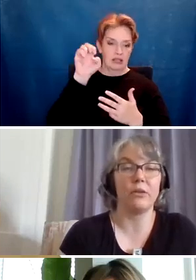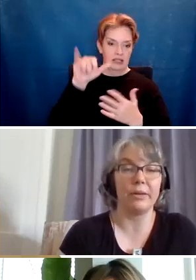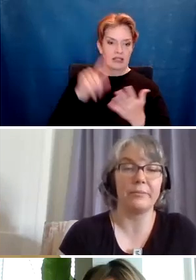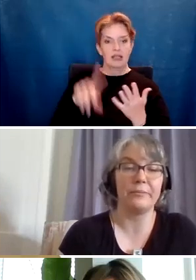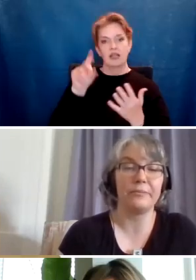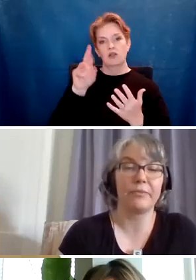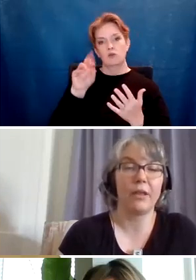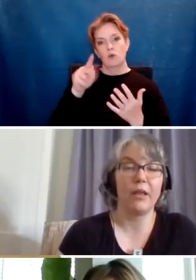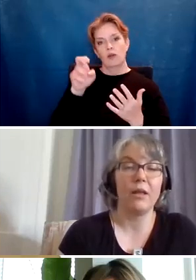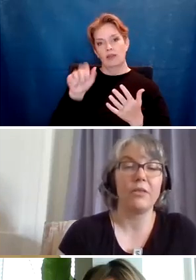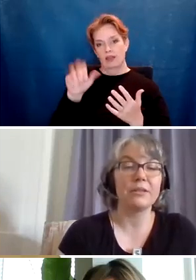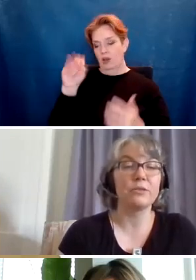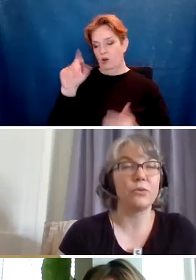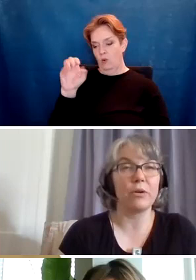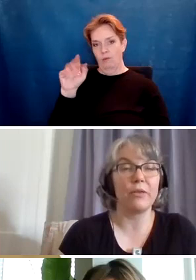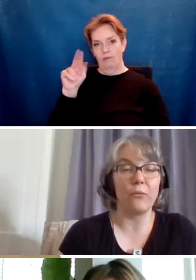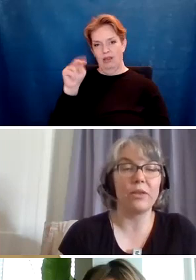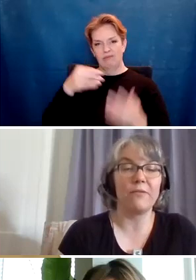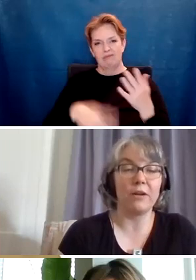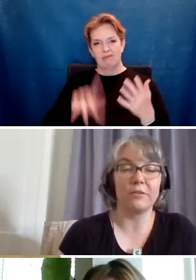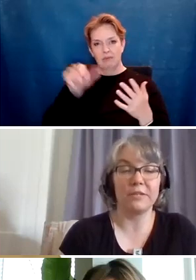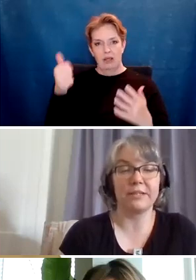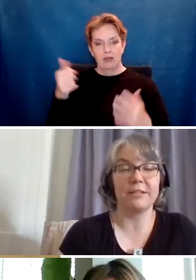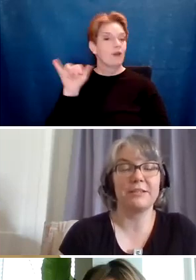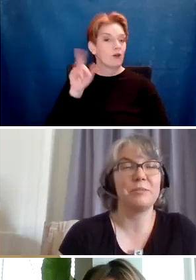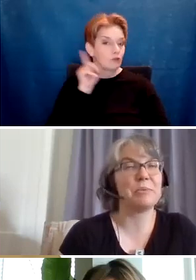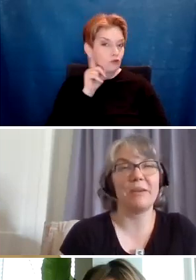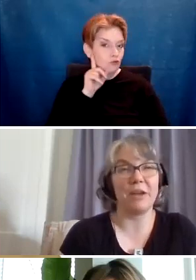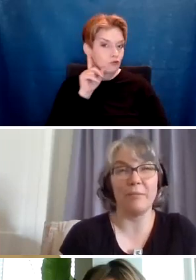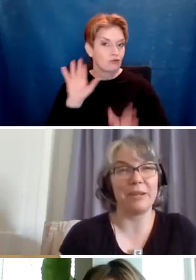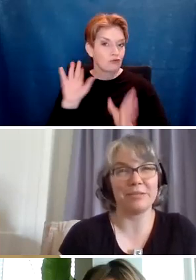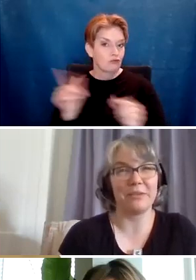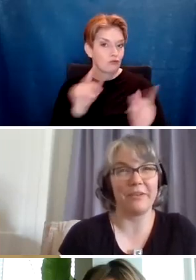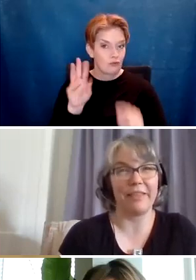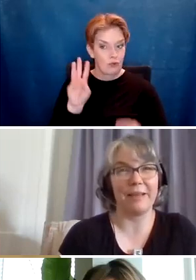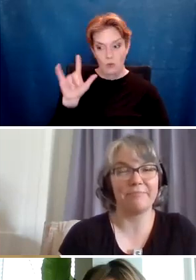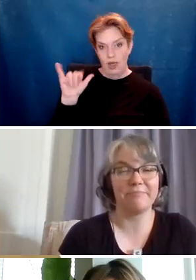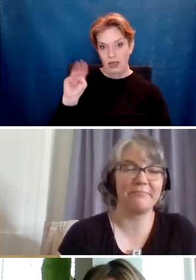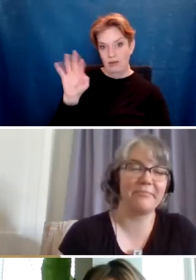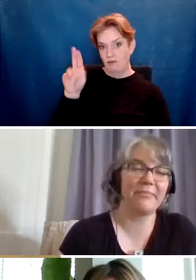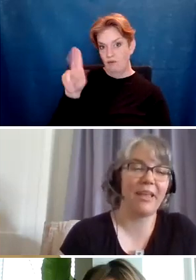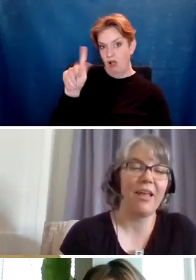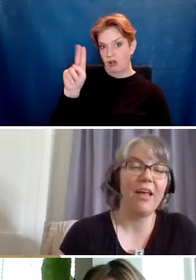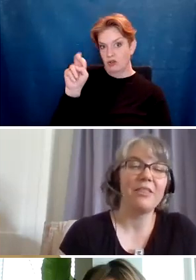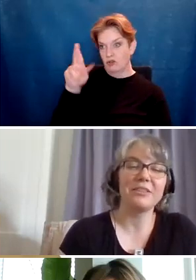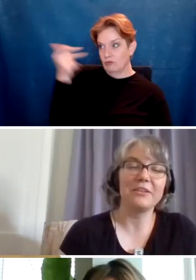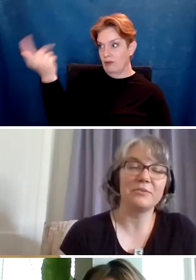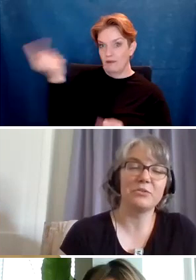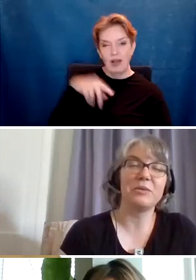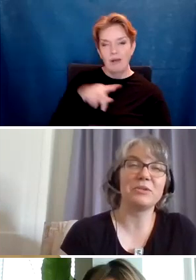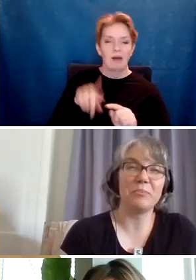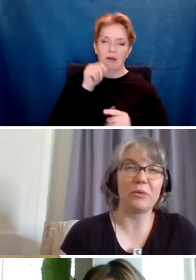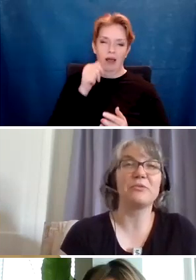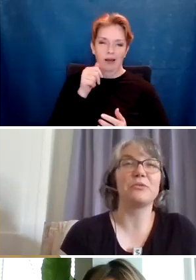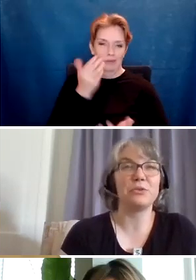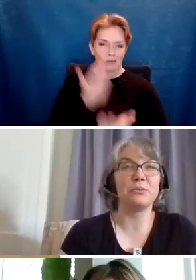Dorothy Coleman. There is a rumor that William Faulkner visited, but we have not been able to verify that. This artist